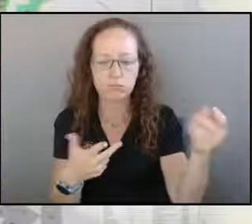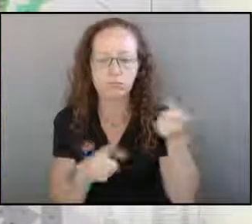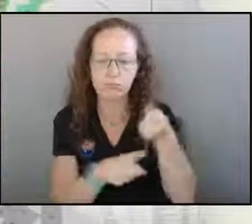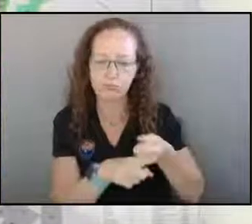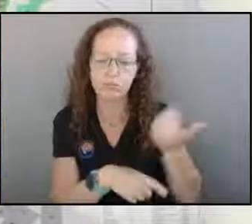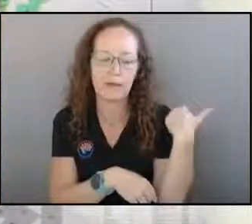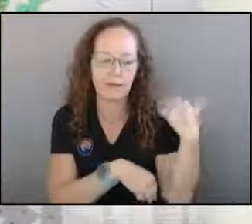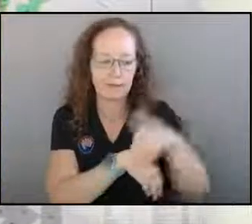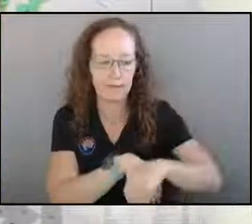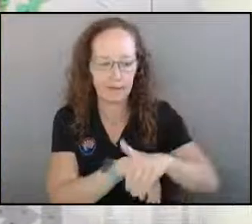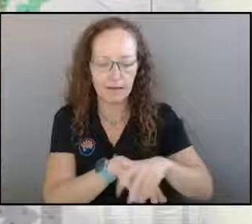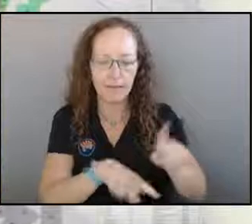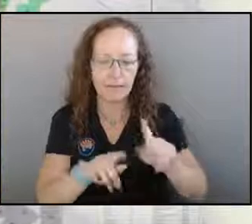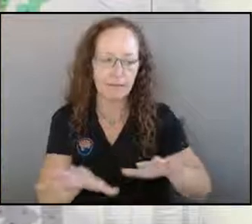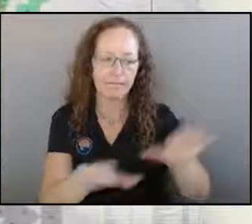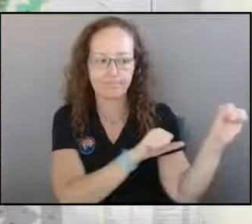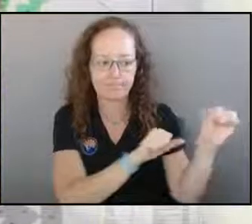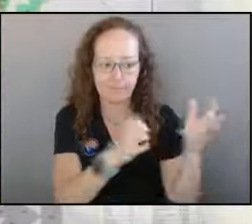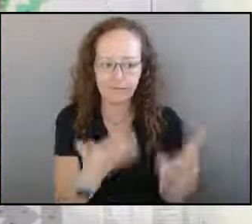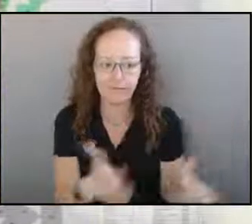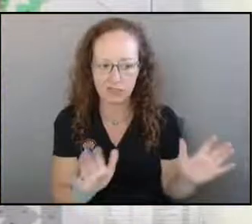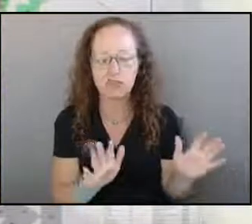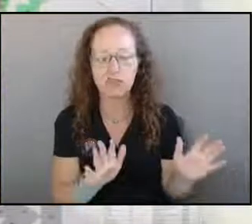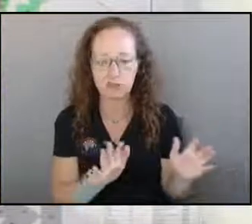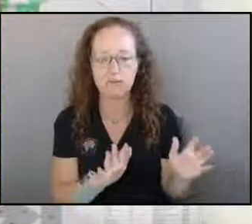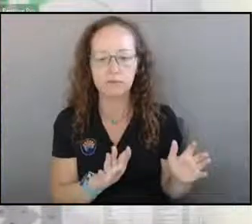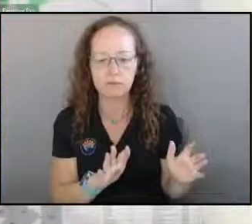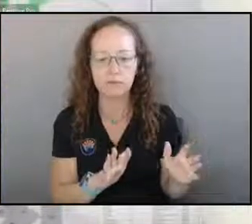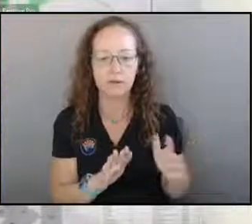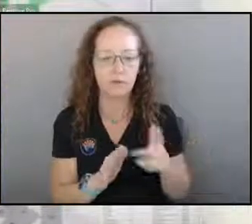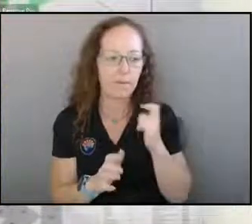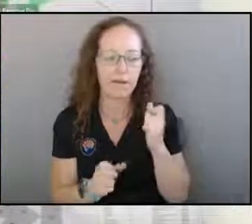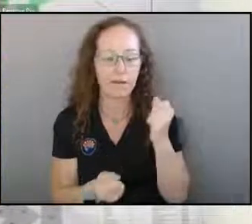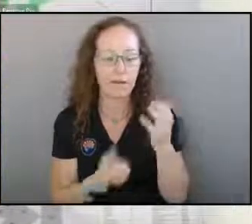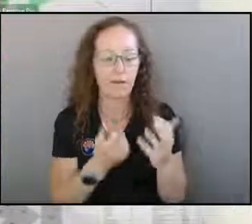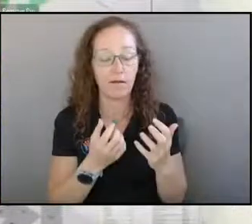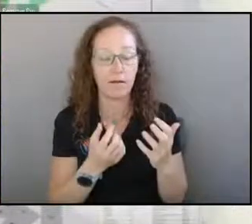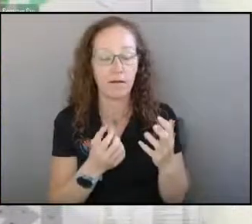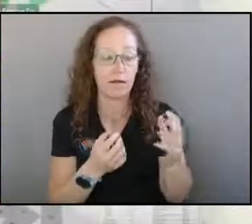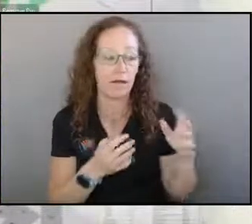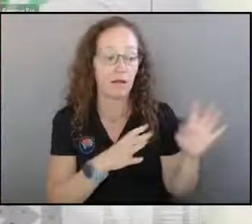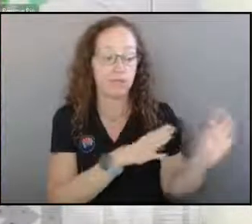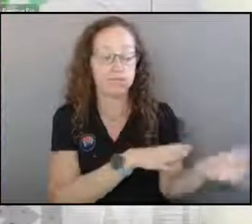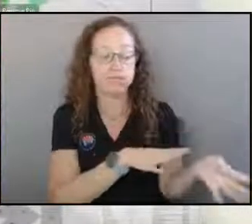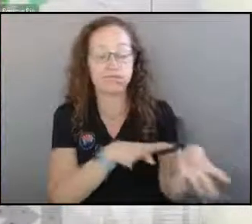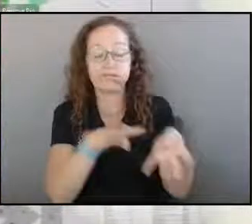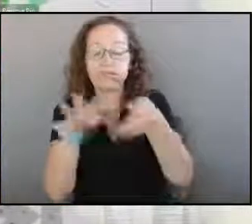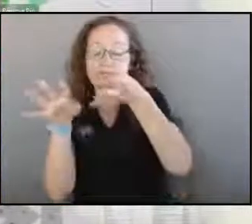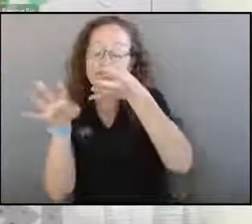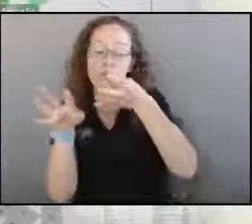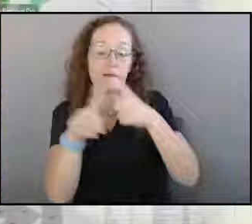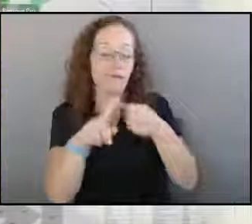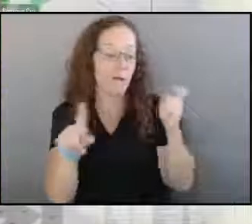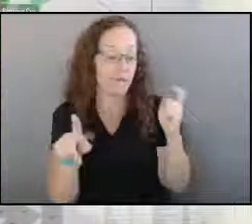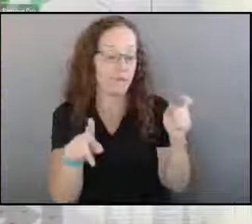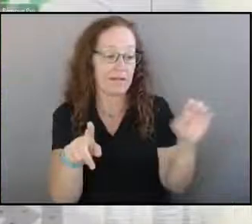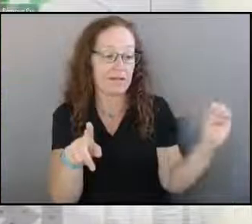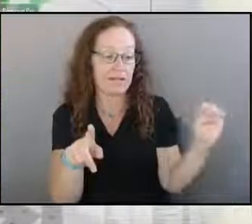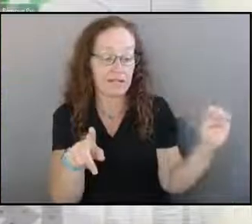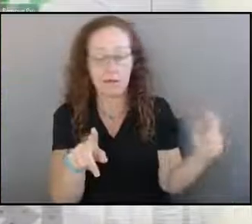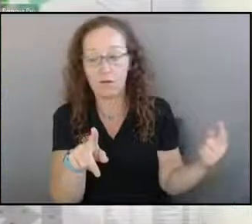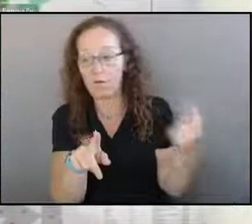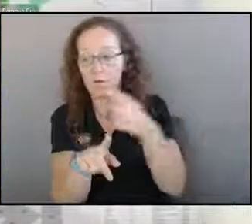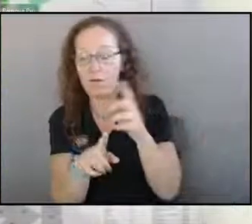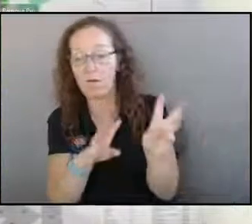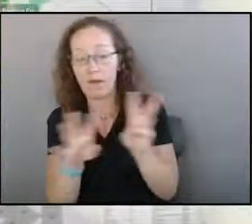people out of there as the fire was getting winds off the east, which we hadn't seen before, and moved it outside of the lines that